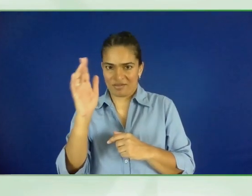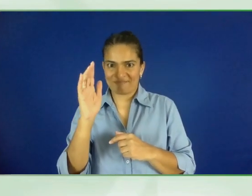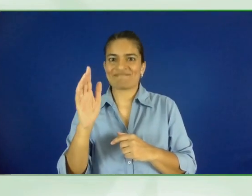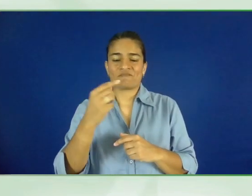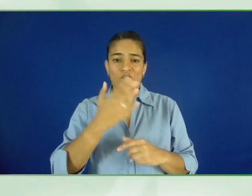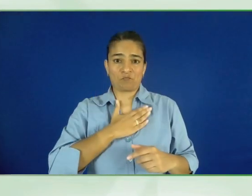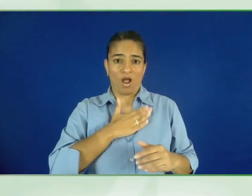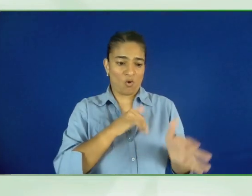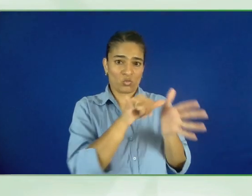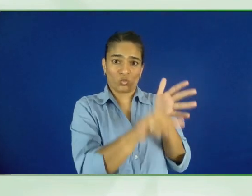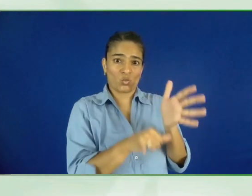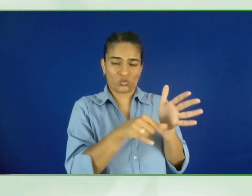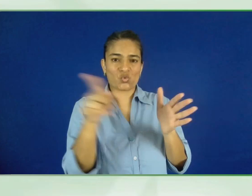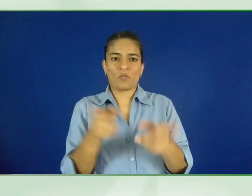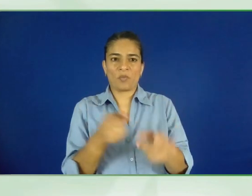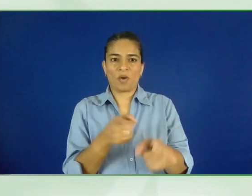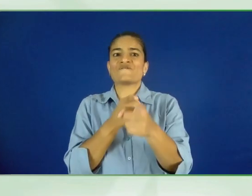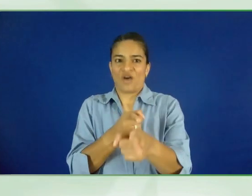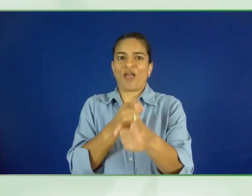on social media